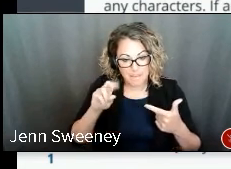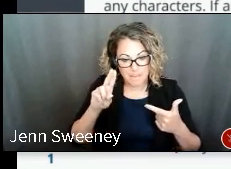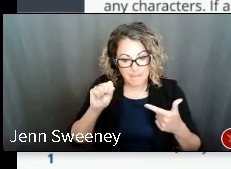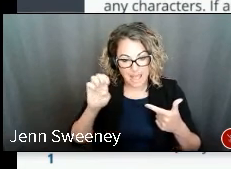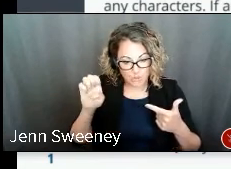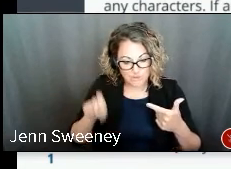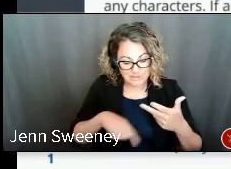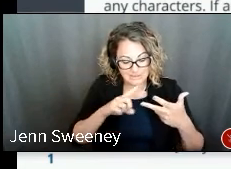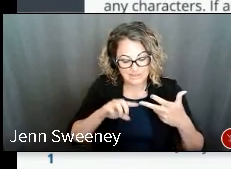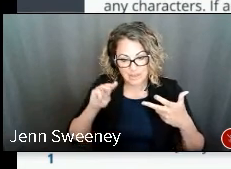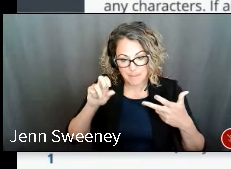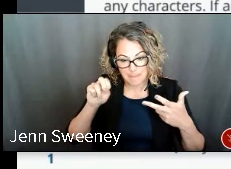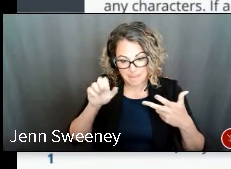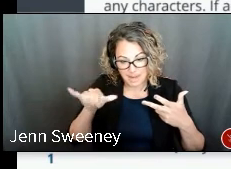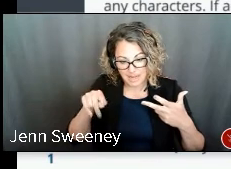honeypot,